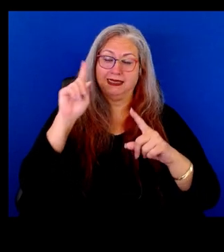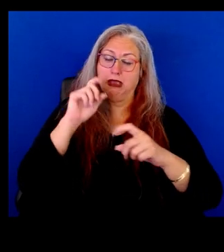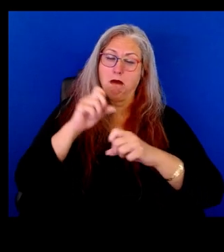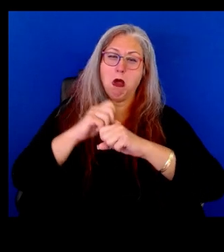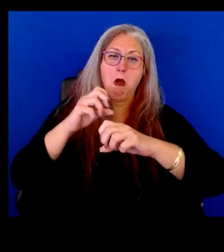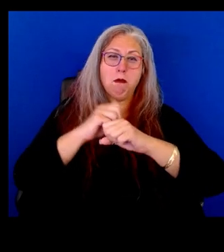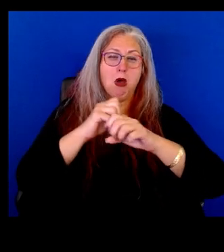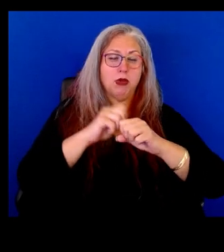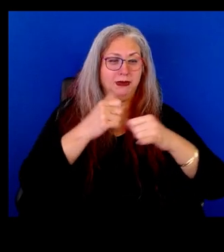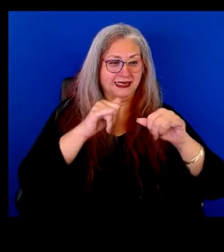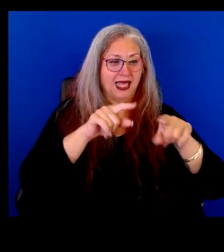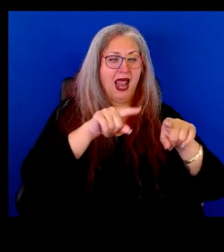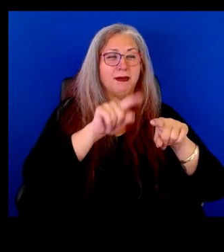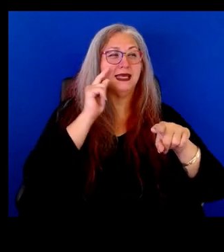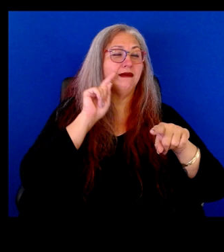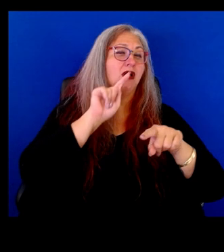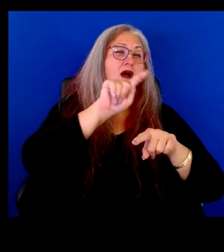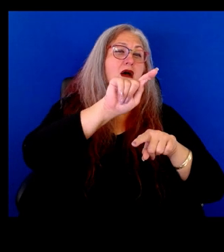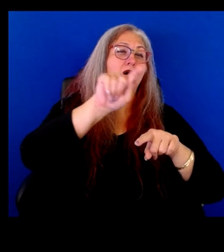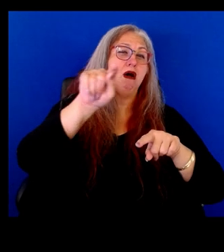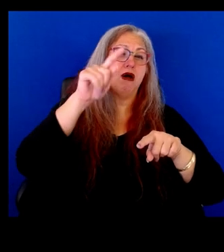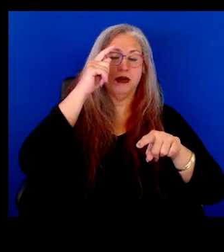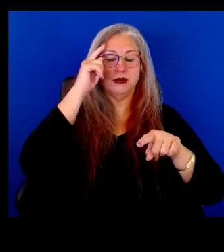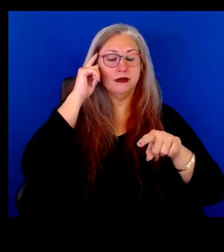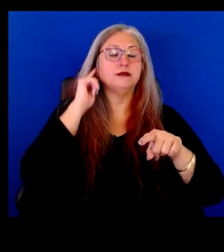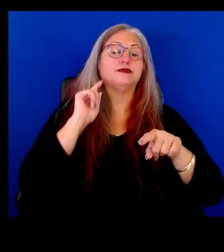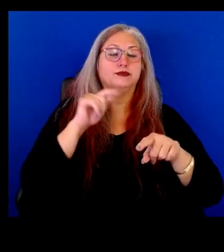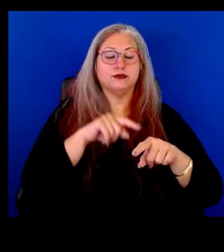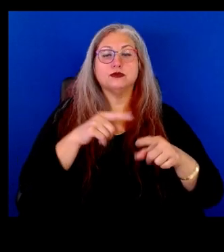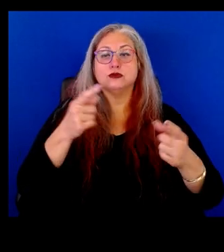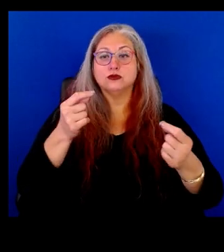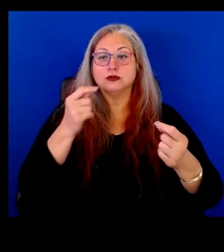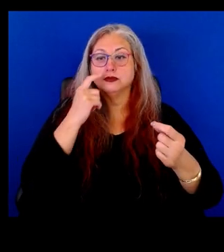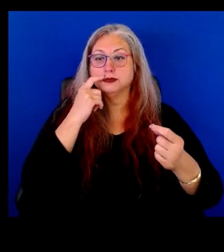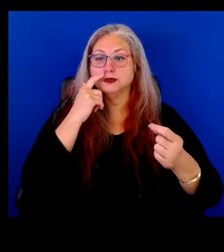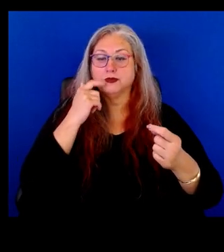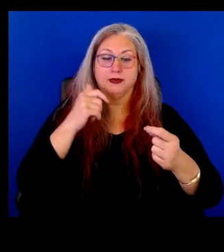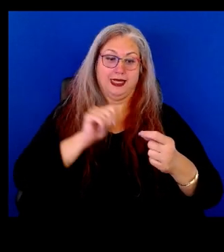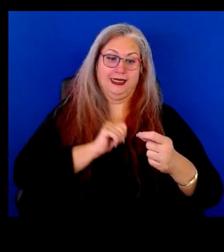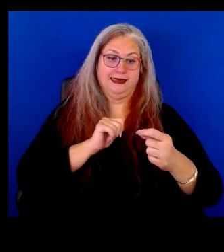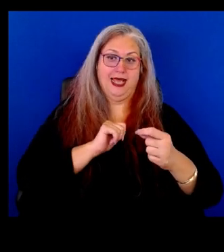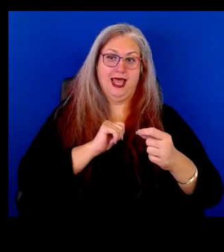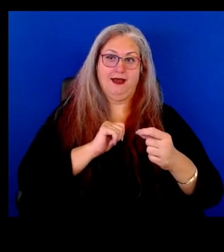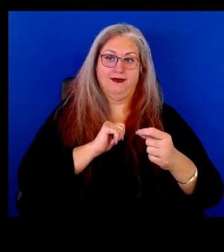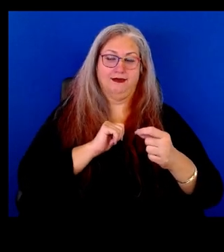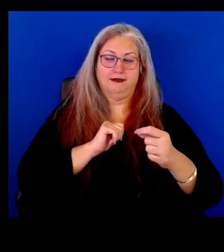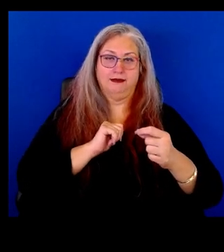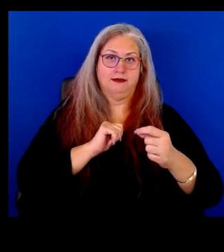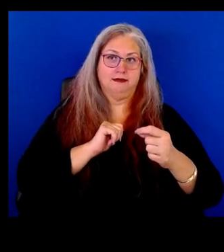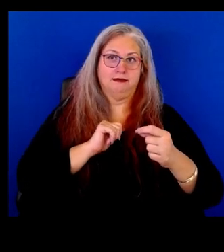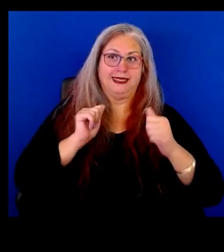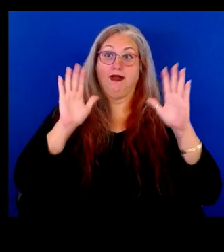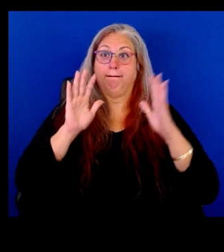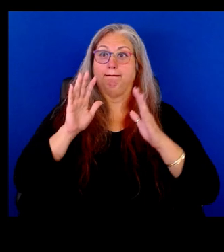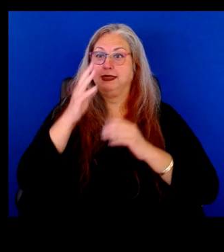is still taking place in the distance outside. She would deprive herself from